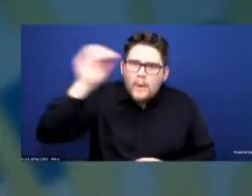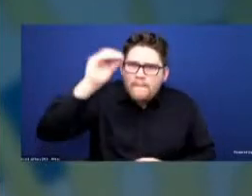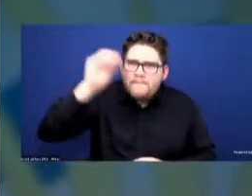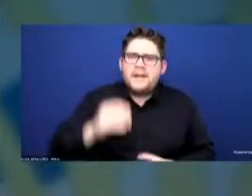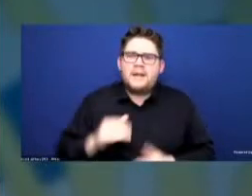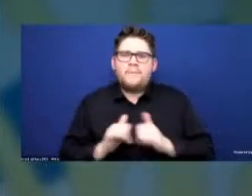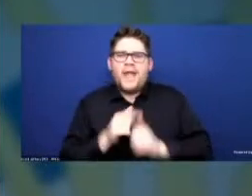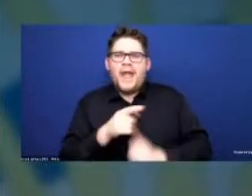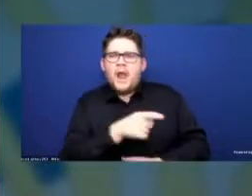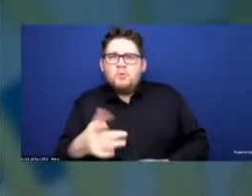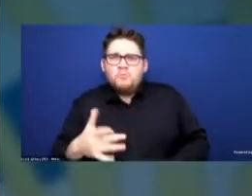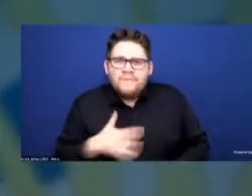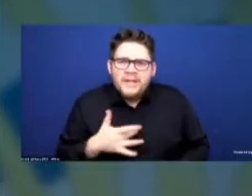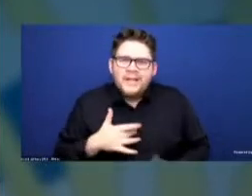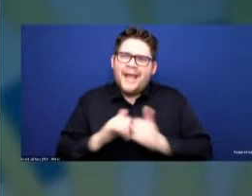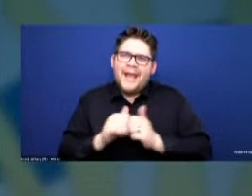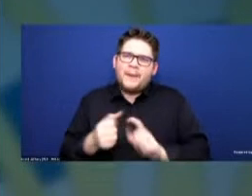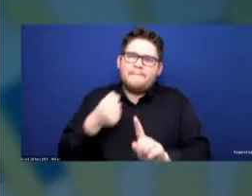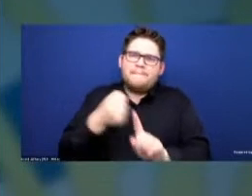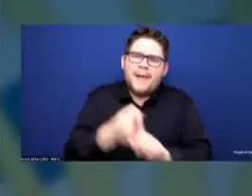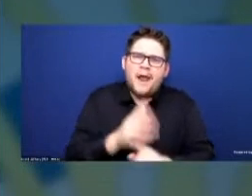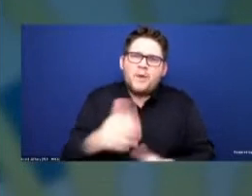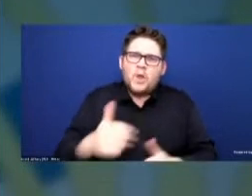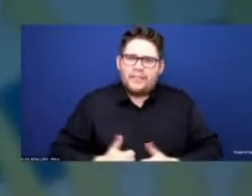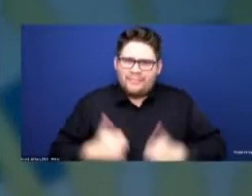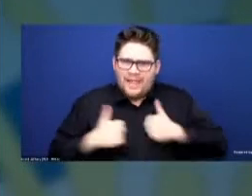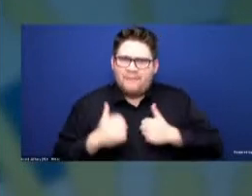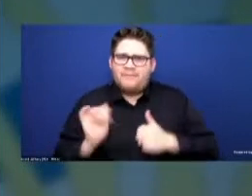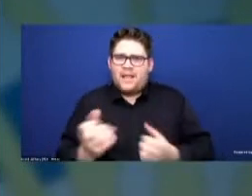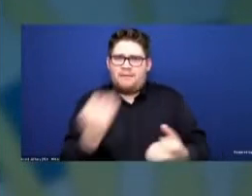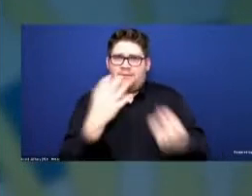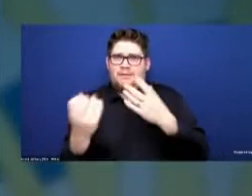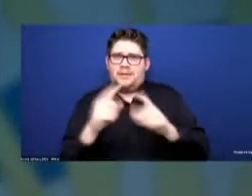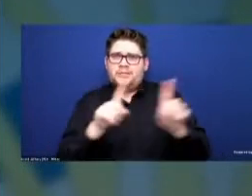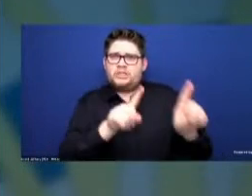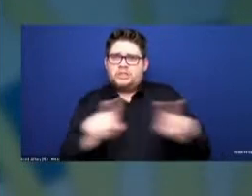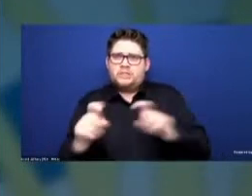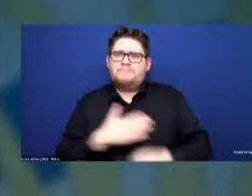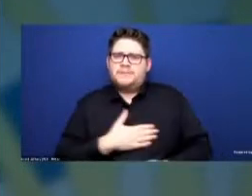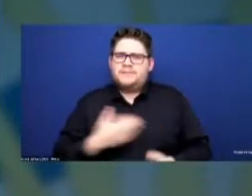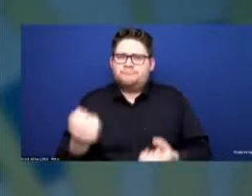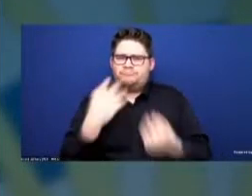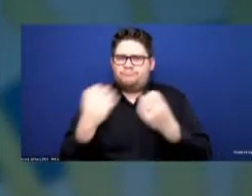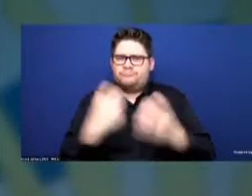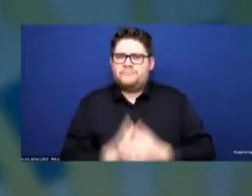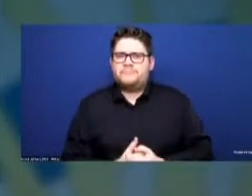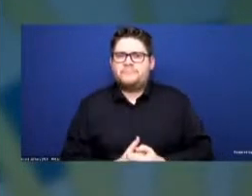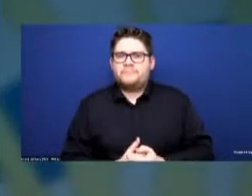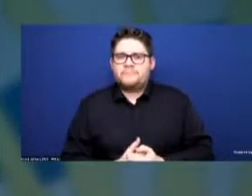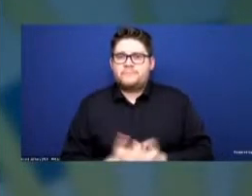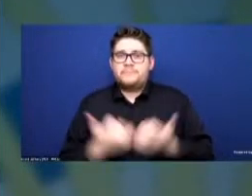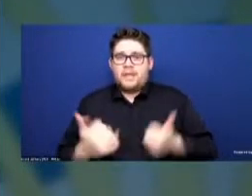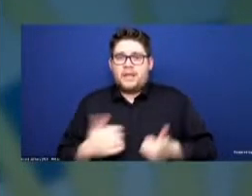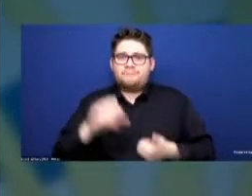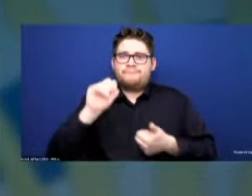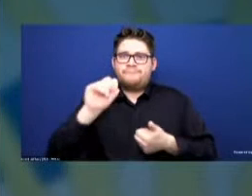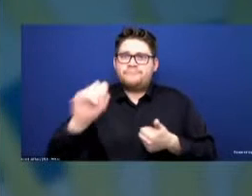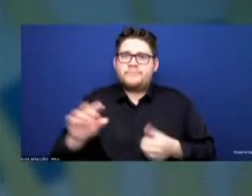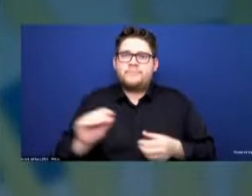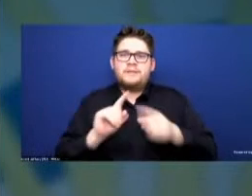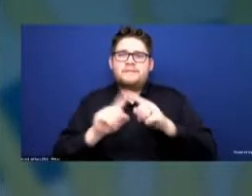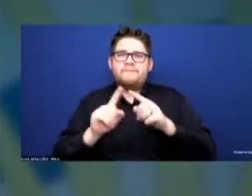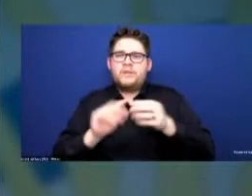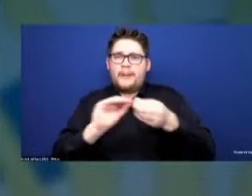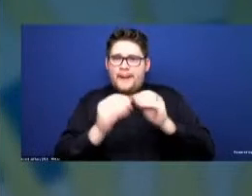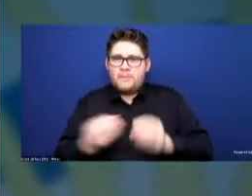So together, all of the metrics that we've presented tell us some very important things. The people that